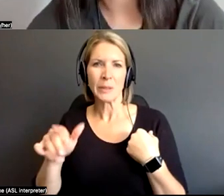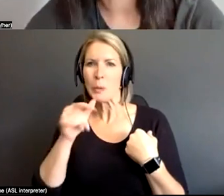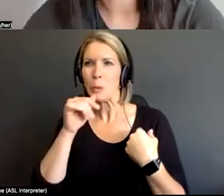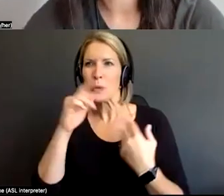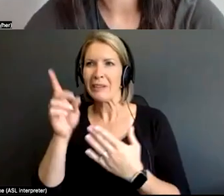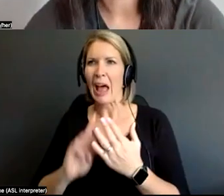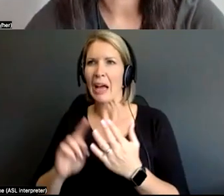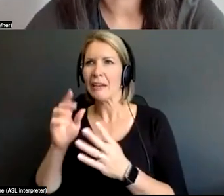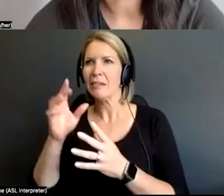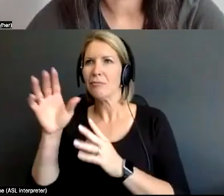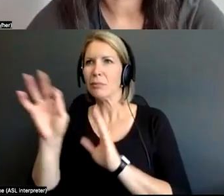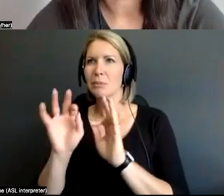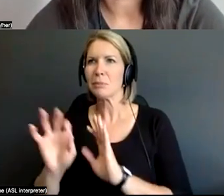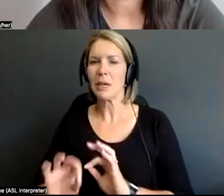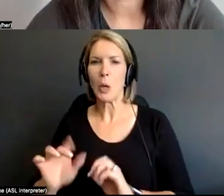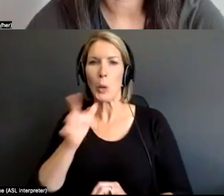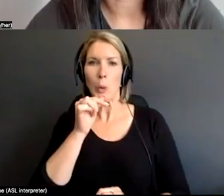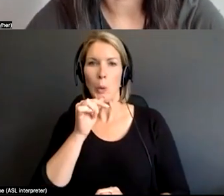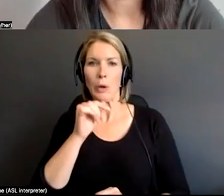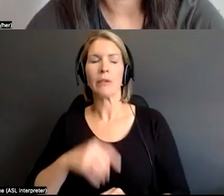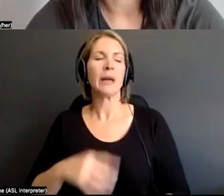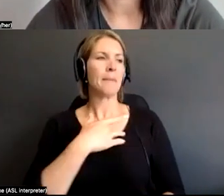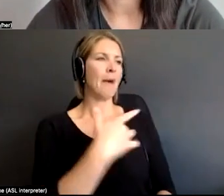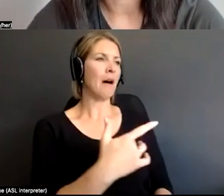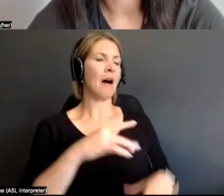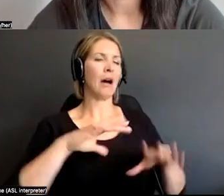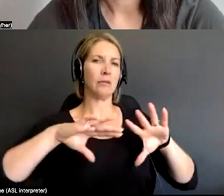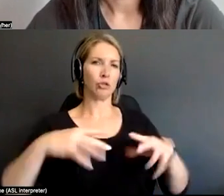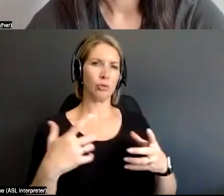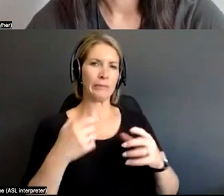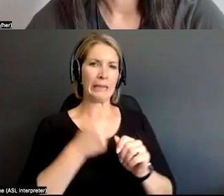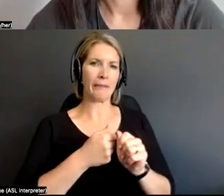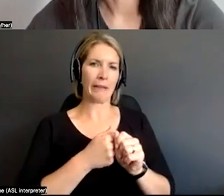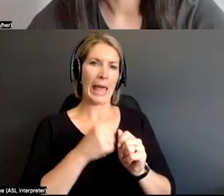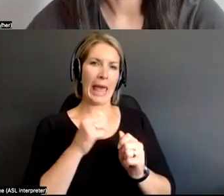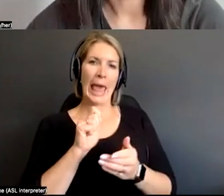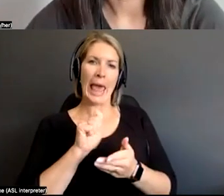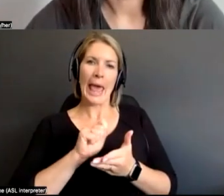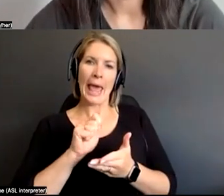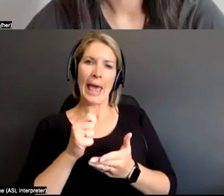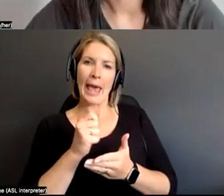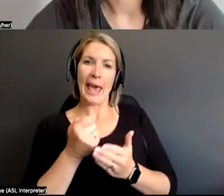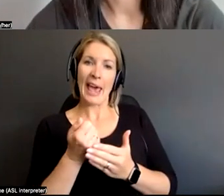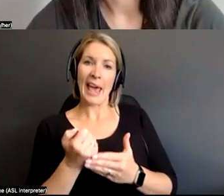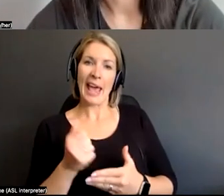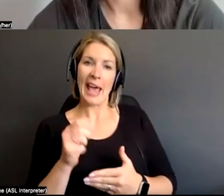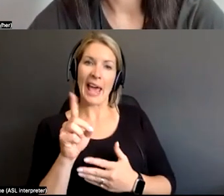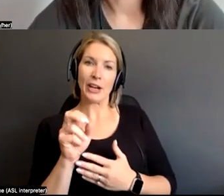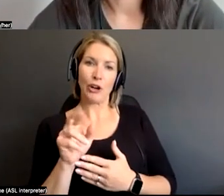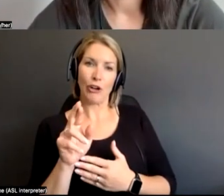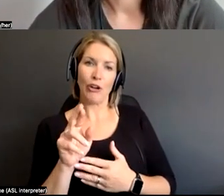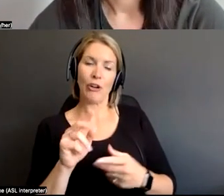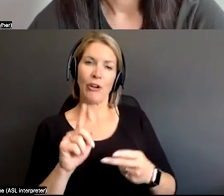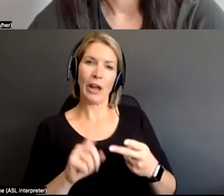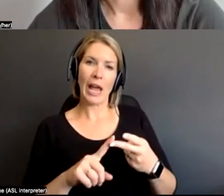the group itself, like the vision, right. The editor and the marketing team together feel that, you know, sometimes a tagline might